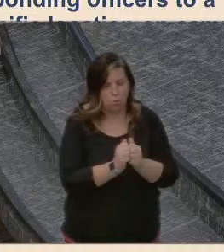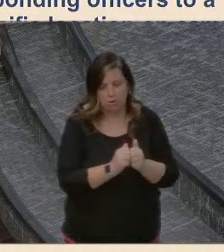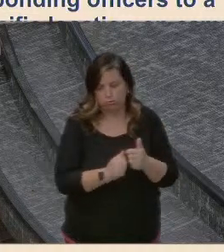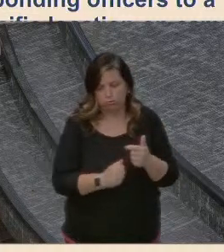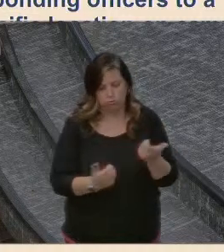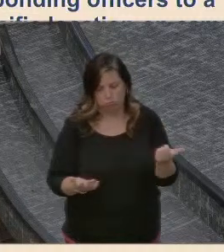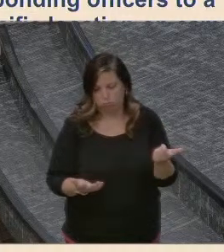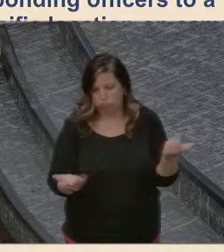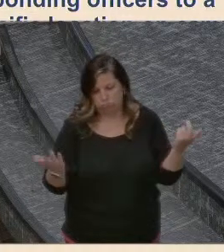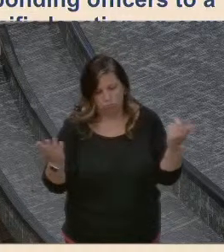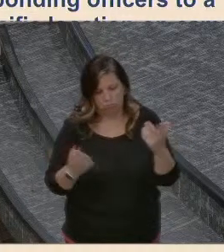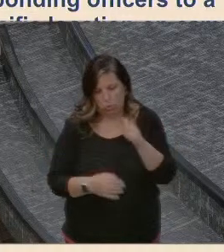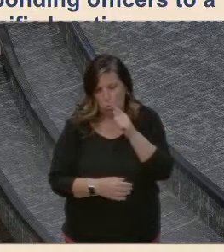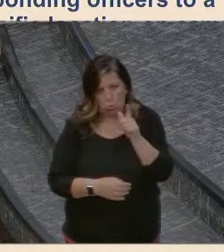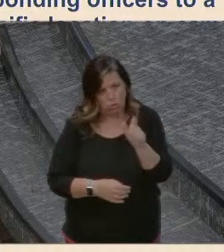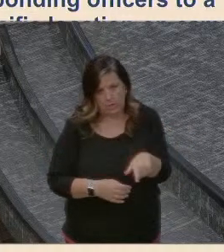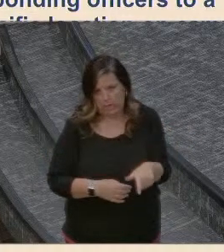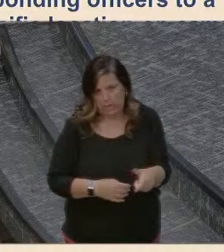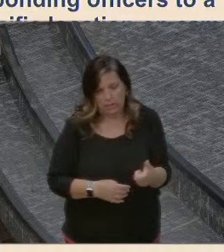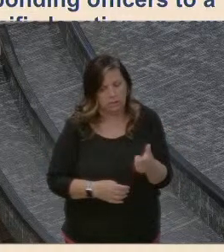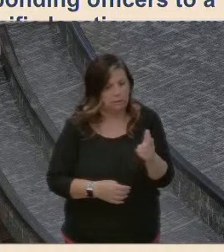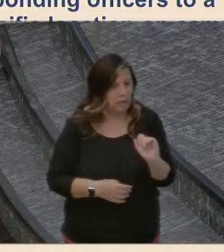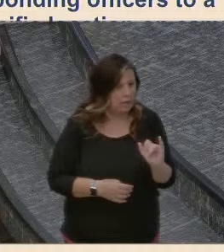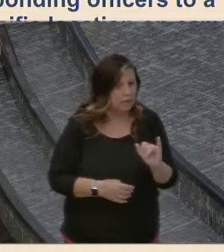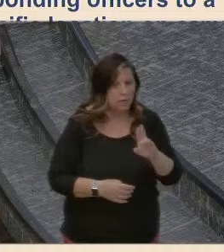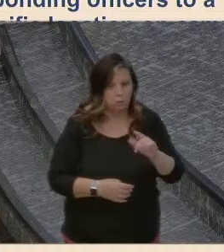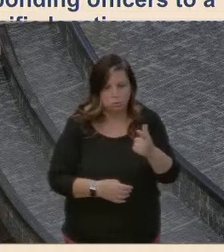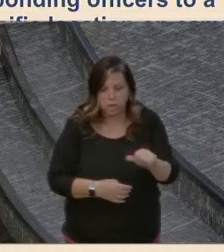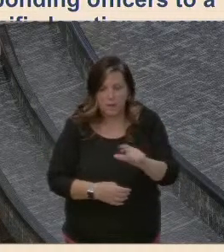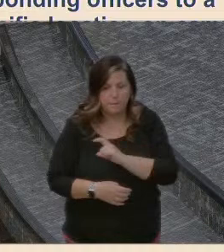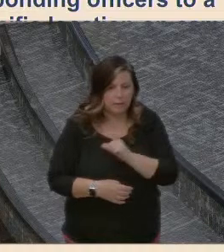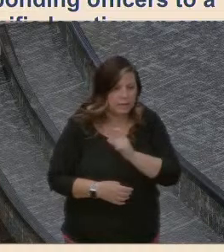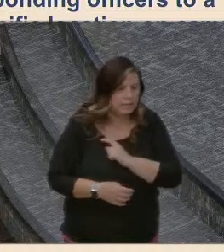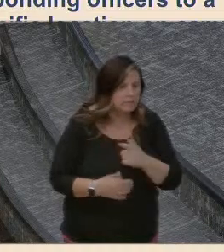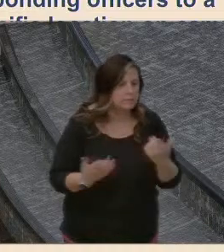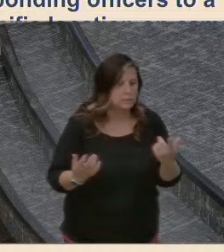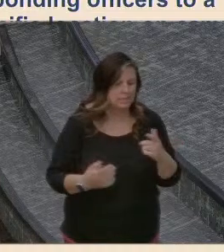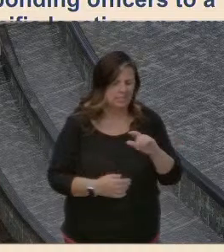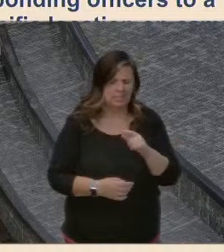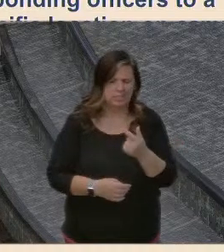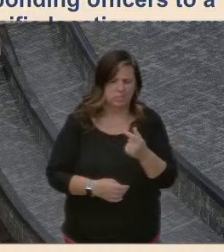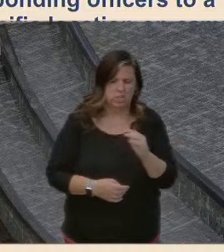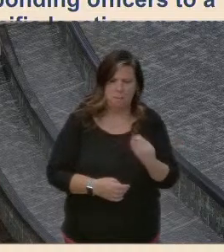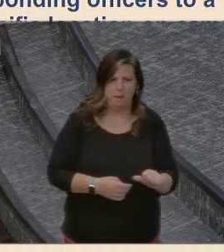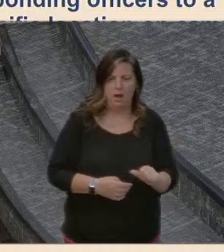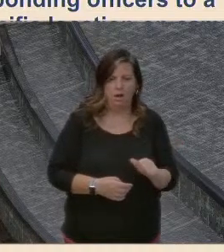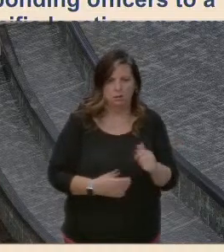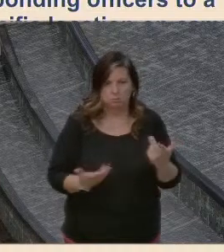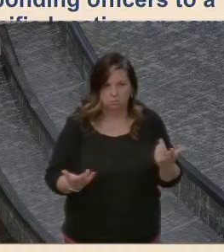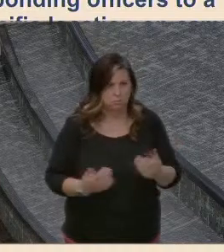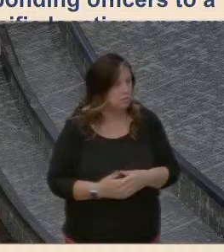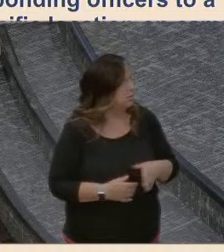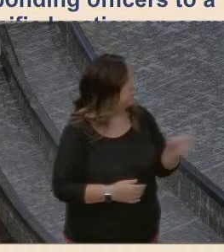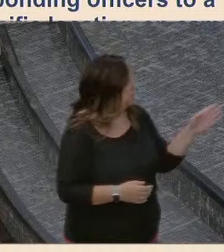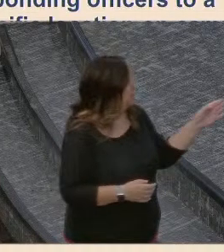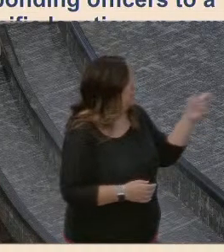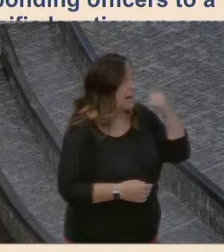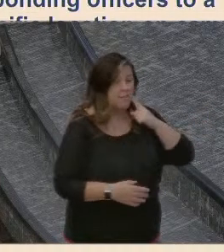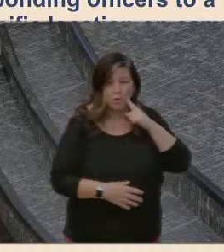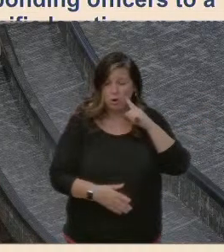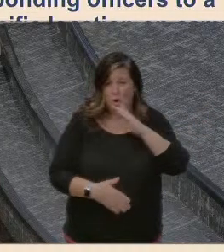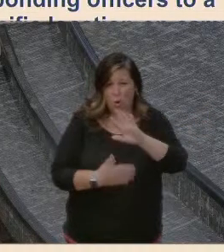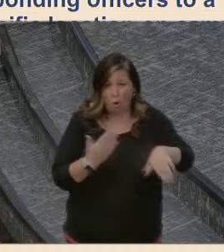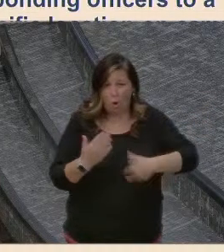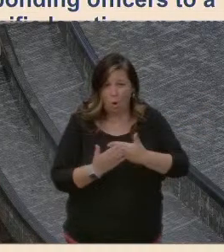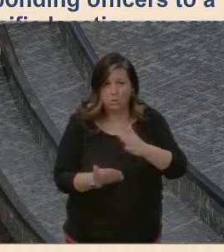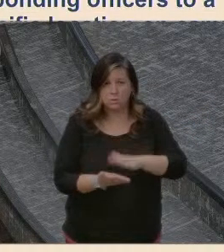so UGA Police, GBI, GMA, whomever. Is that for all 21, for all of our schools? Not